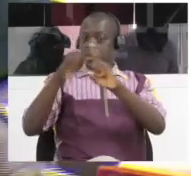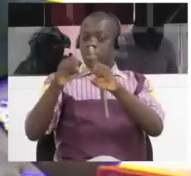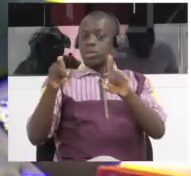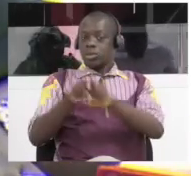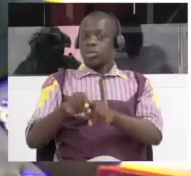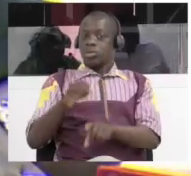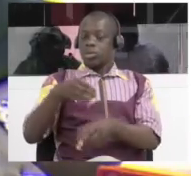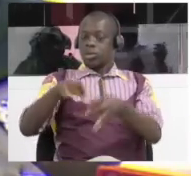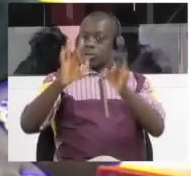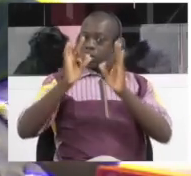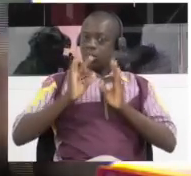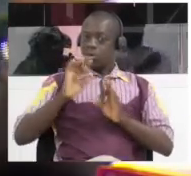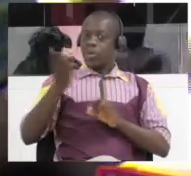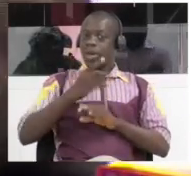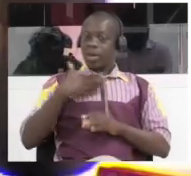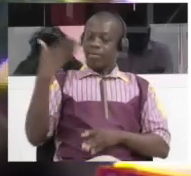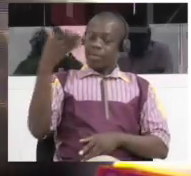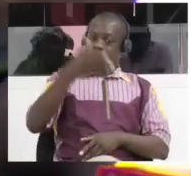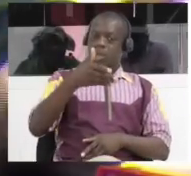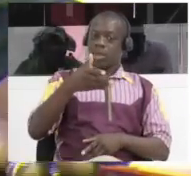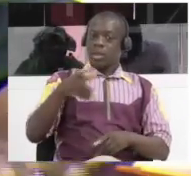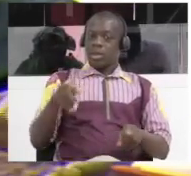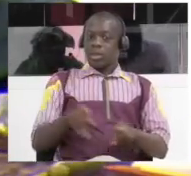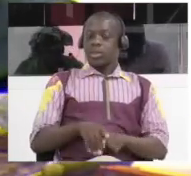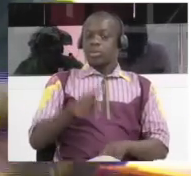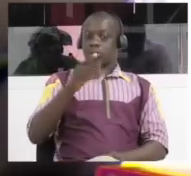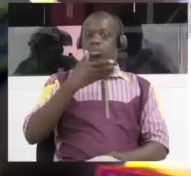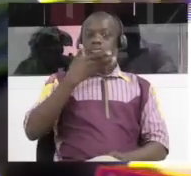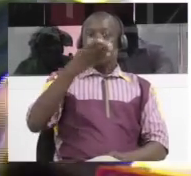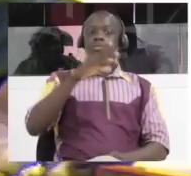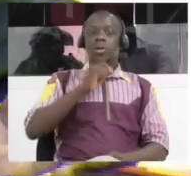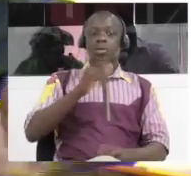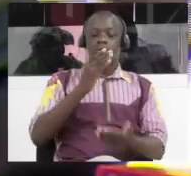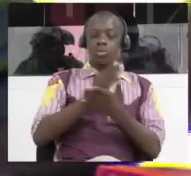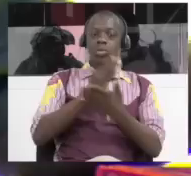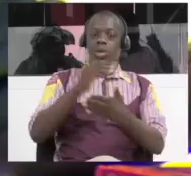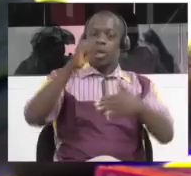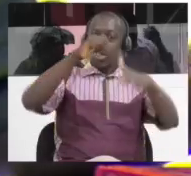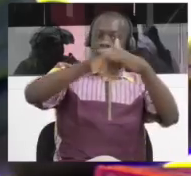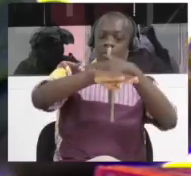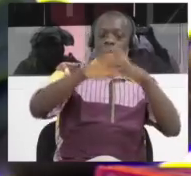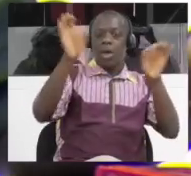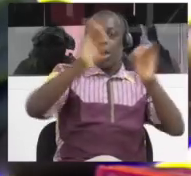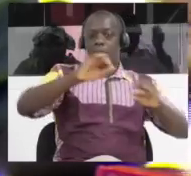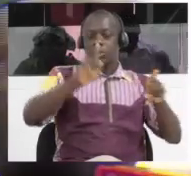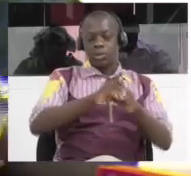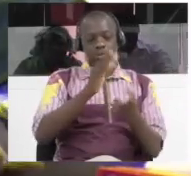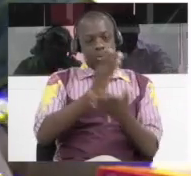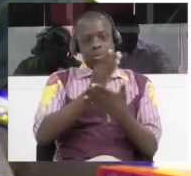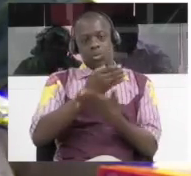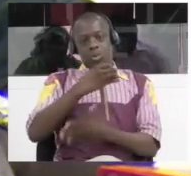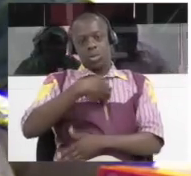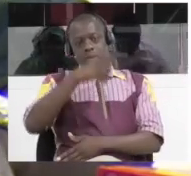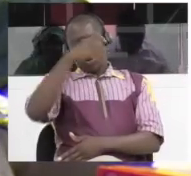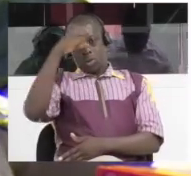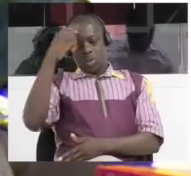was available. In other words, this is a young man who is not employed. You know, he wants a job, and that is what is available. You know, the